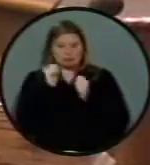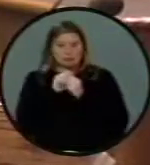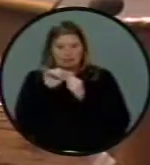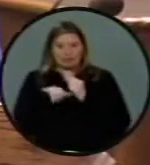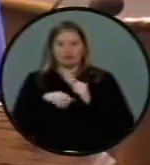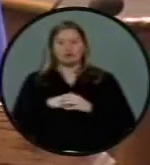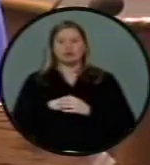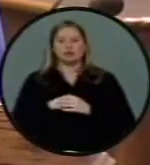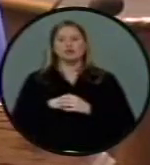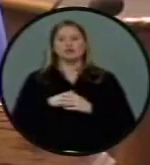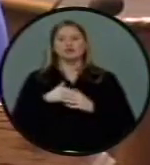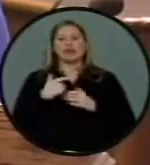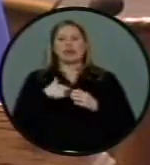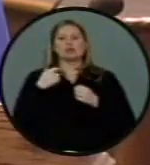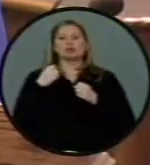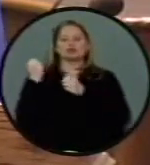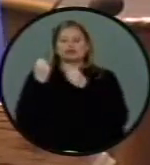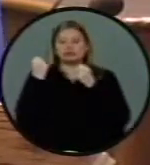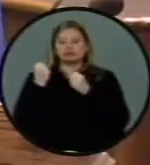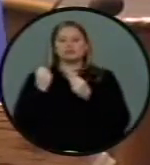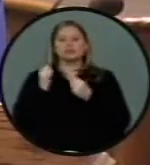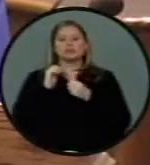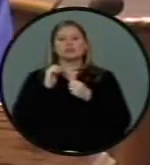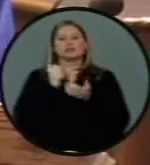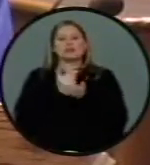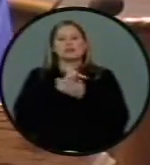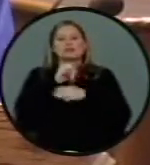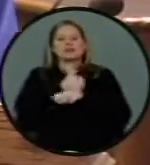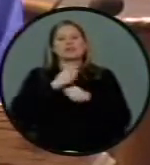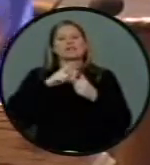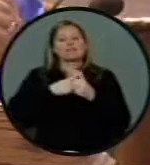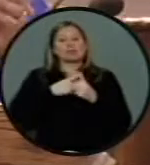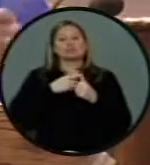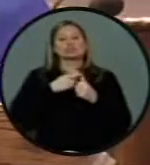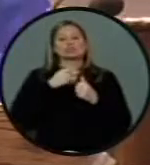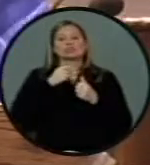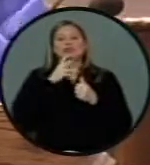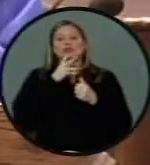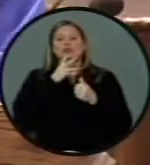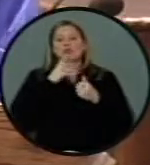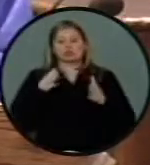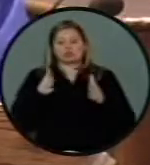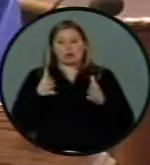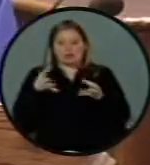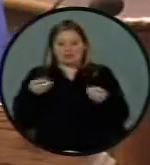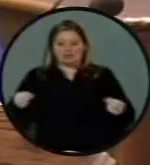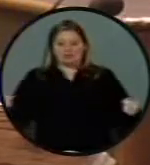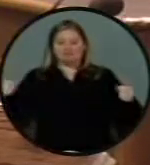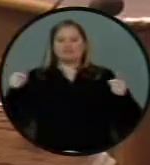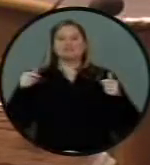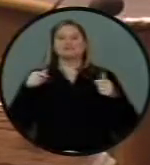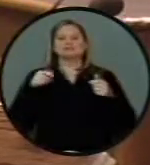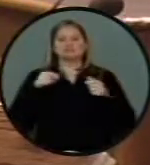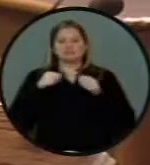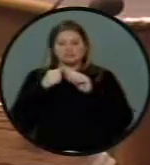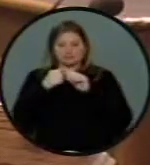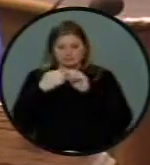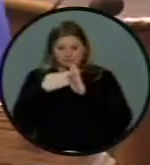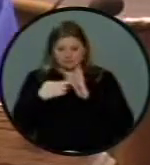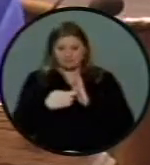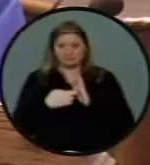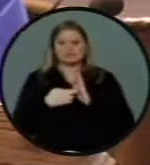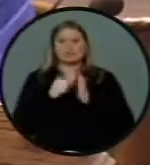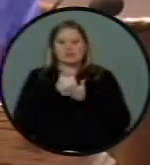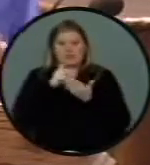which I wrote and helped get adopted the first erosion control ordinance and stream setback ordinance, and helped frame the development of the comprehensive